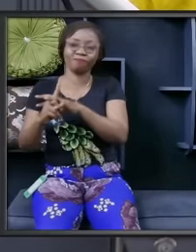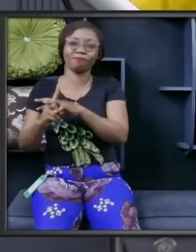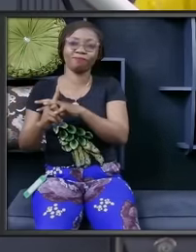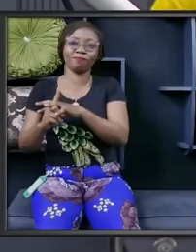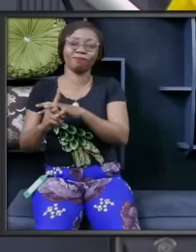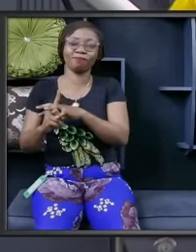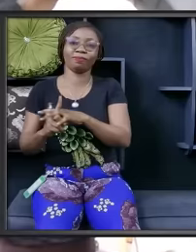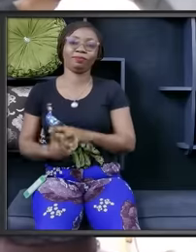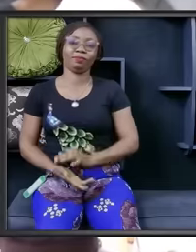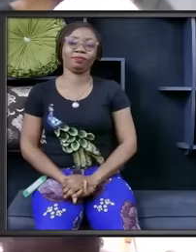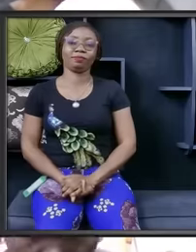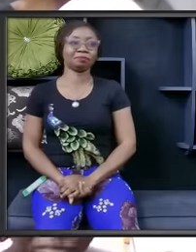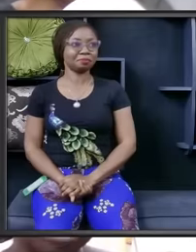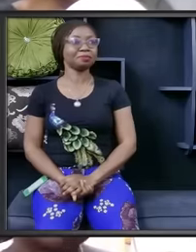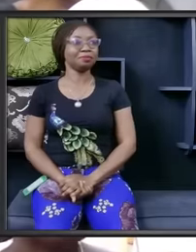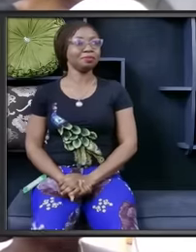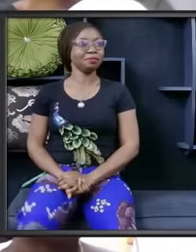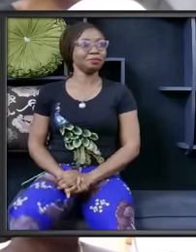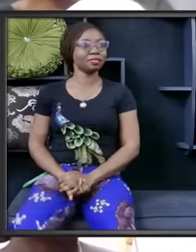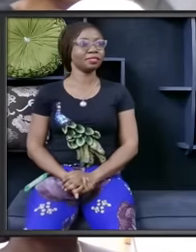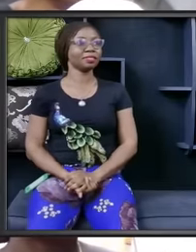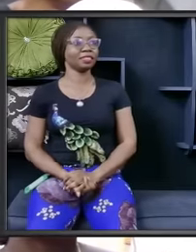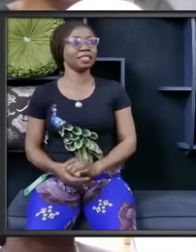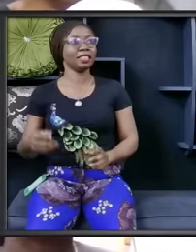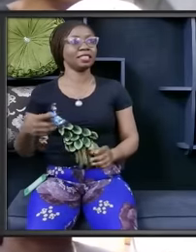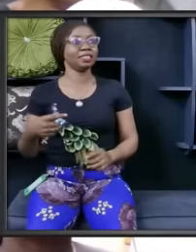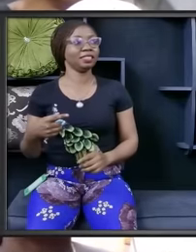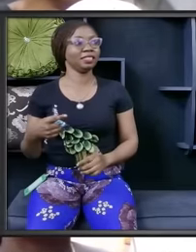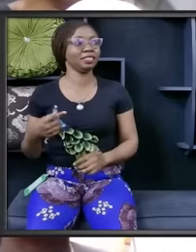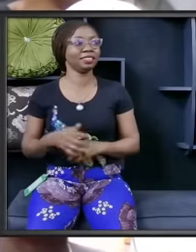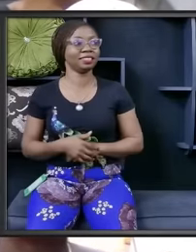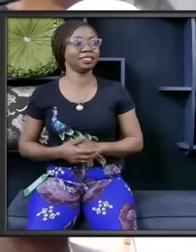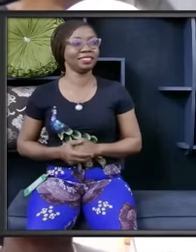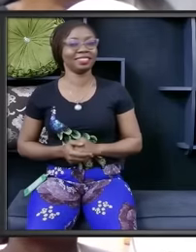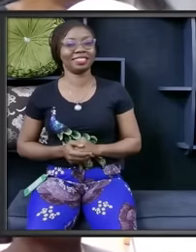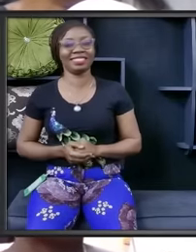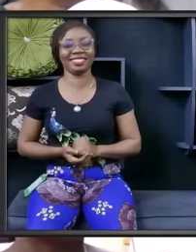Okay. So now him the woman come from.